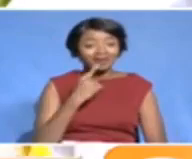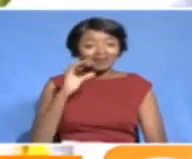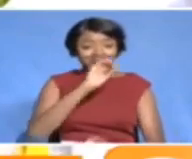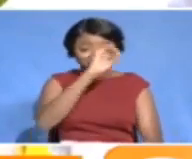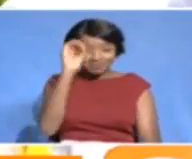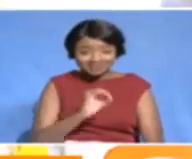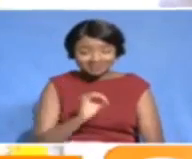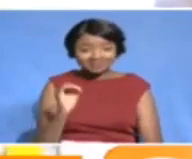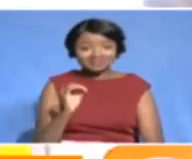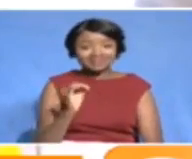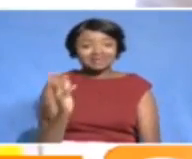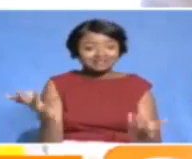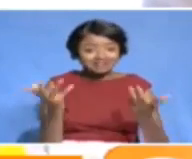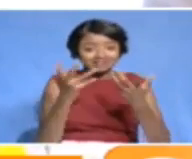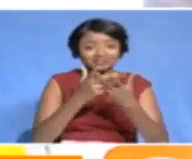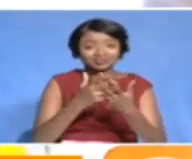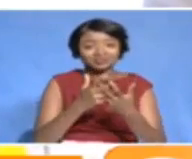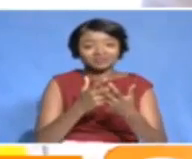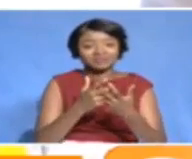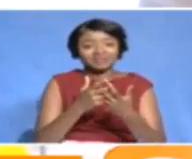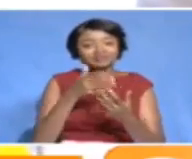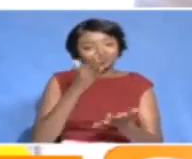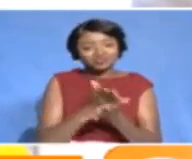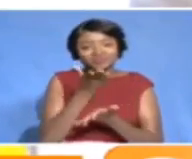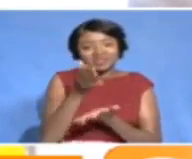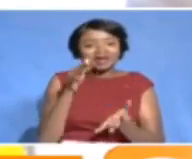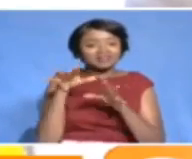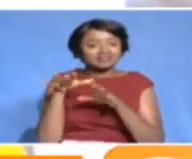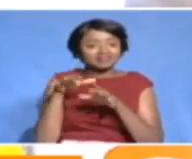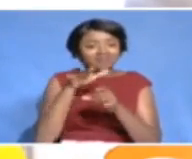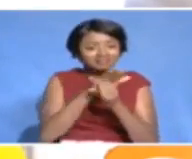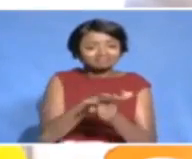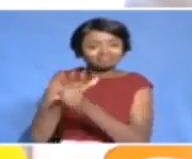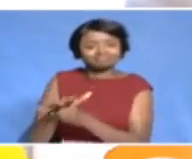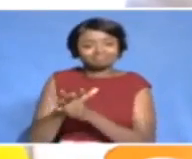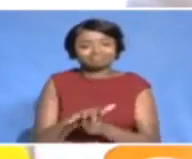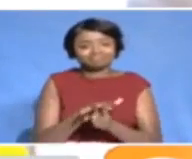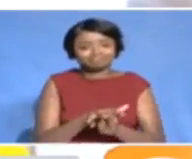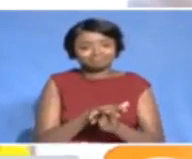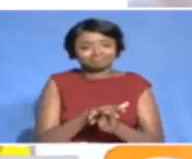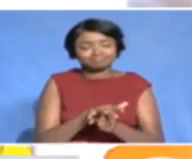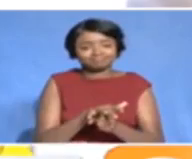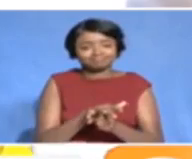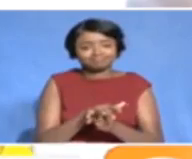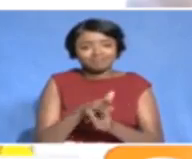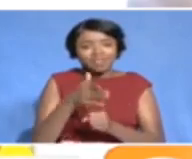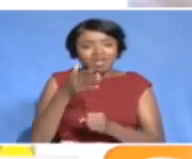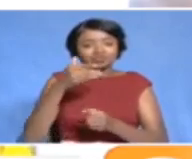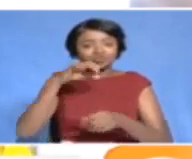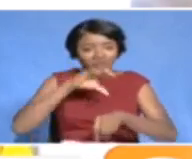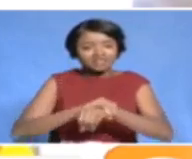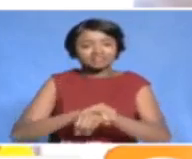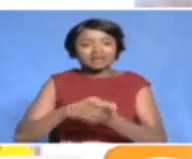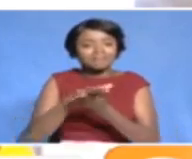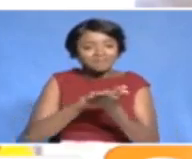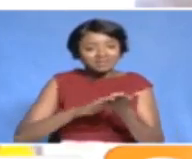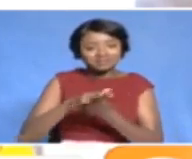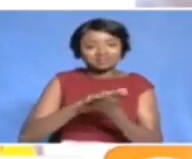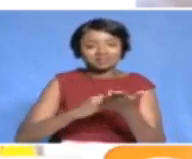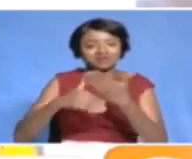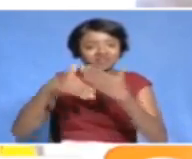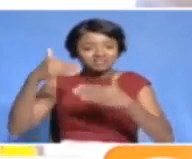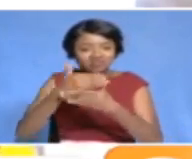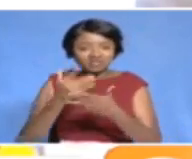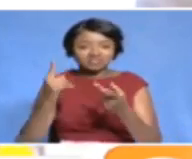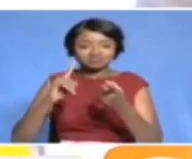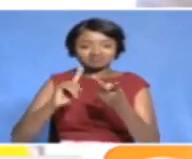has caused a lot of strain on basic infrastructure in secondary schools. There are limited classrooms,